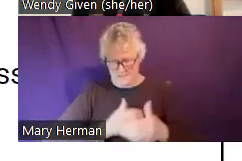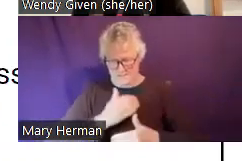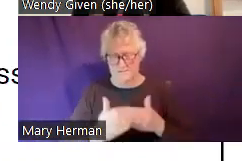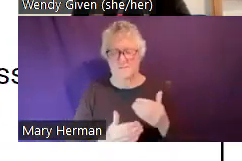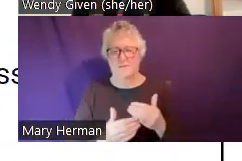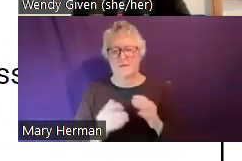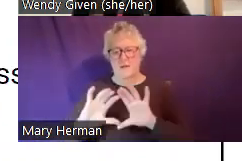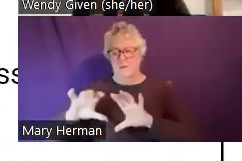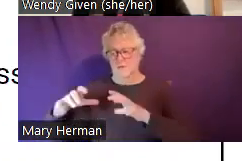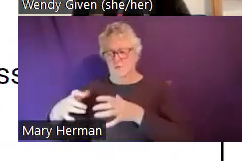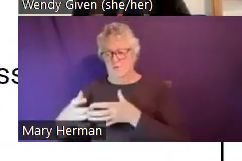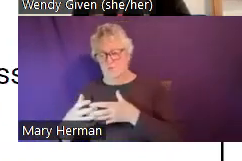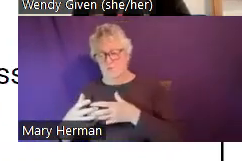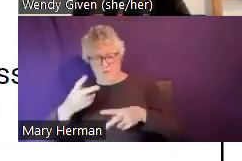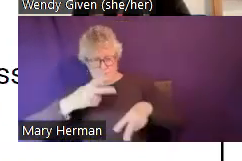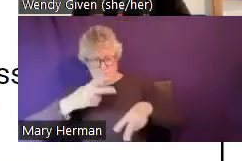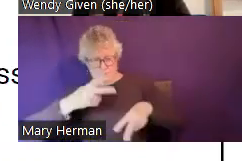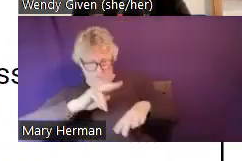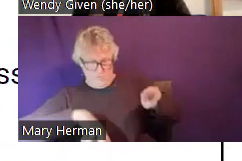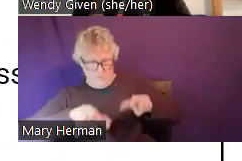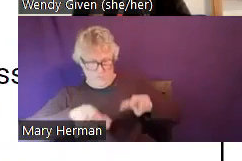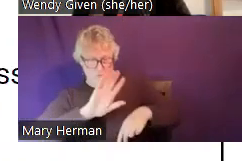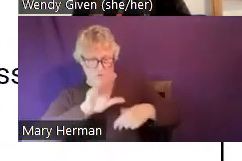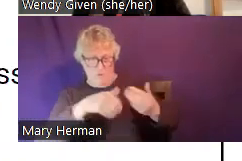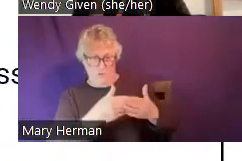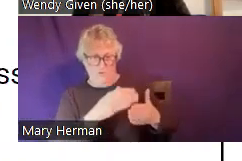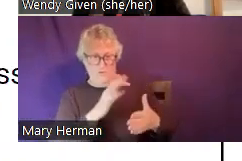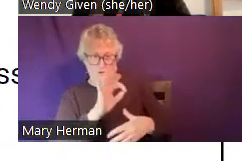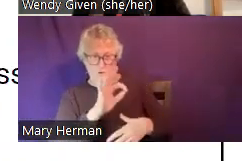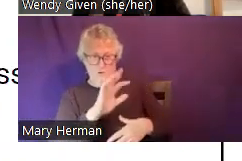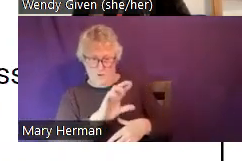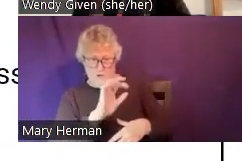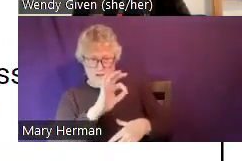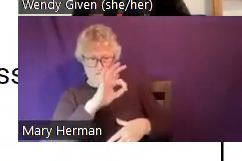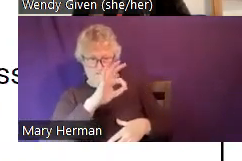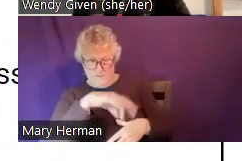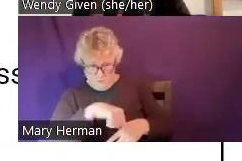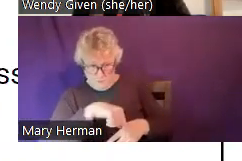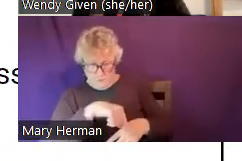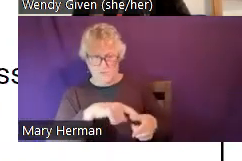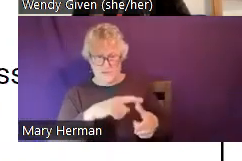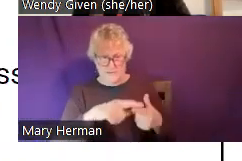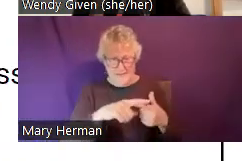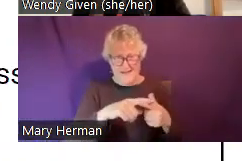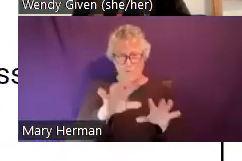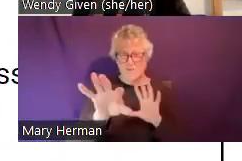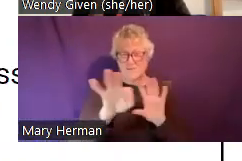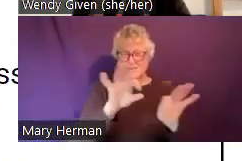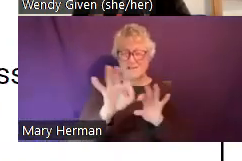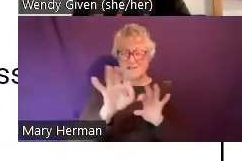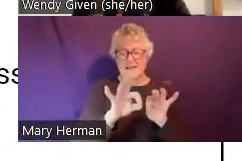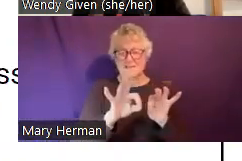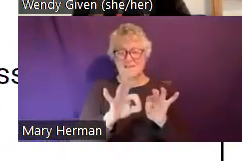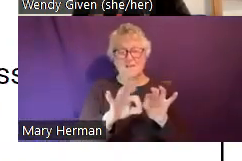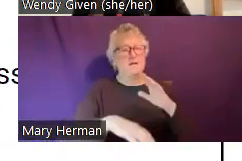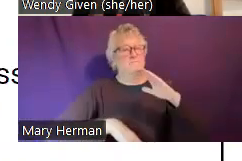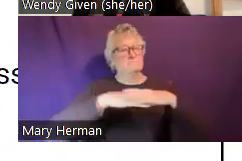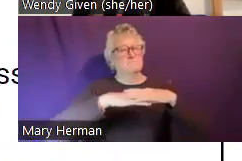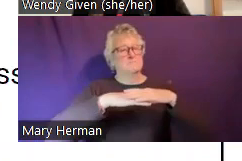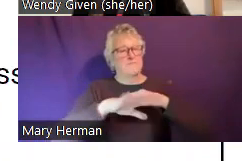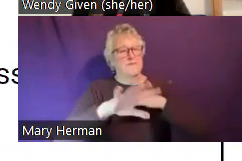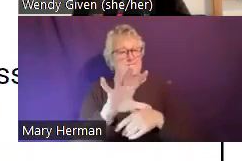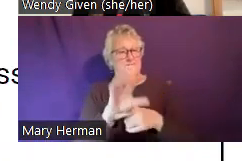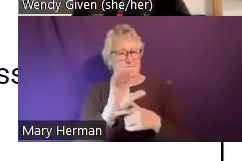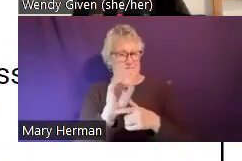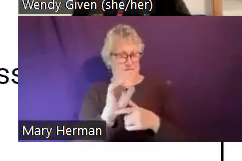the RFQs and makes a selection of, no more than 50 that they will